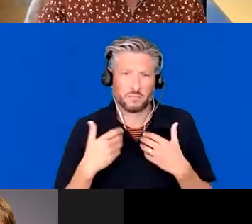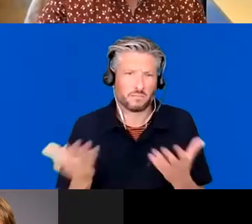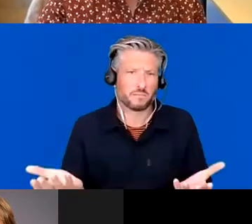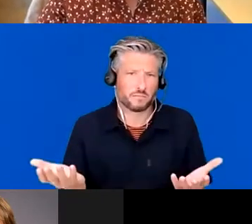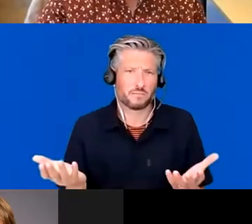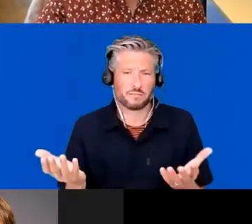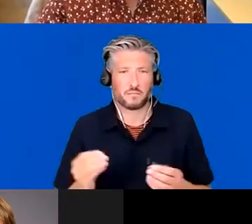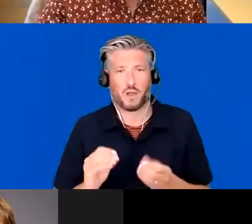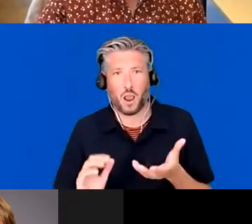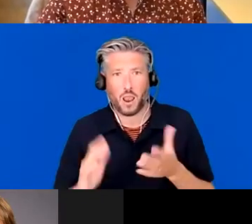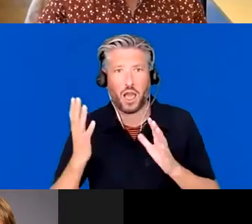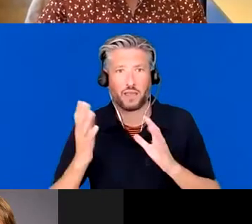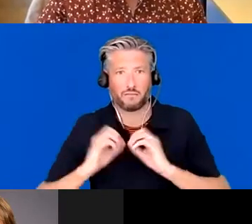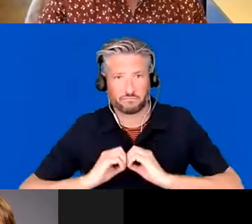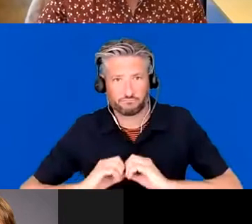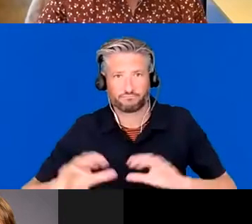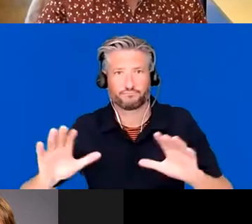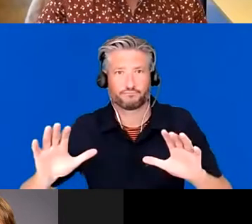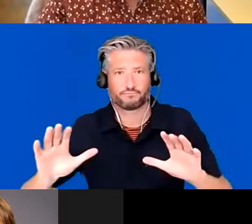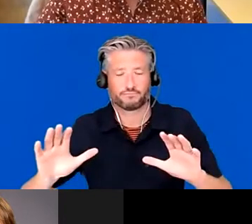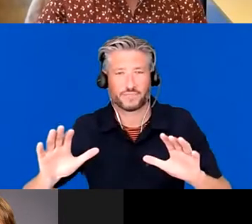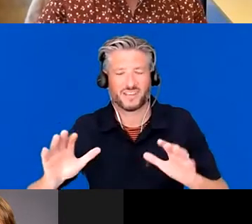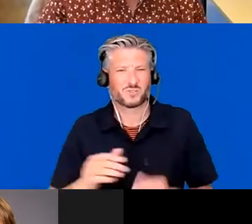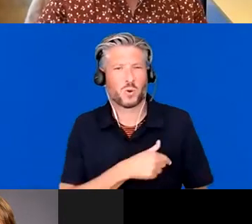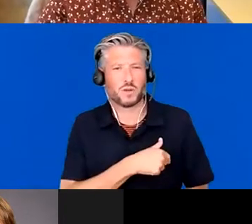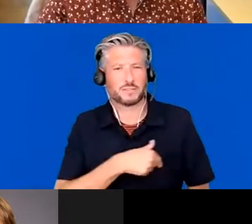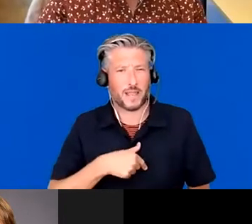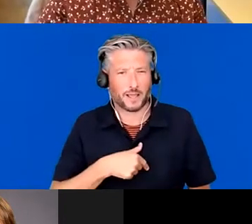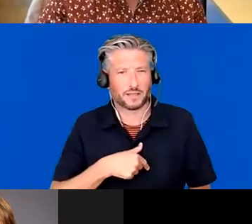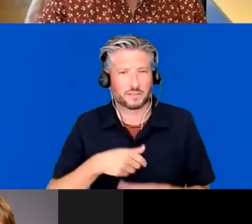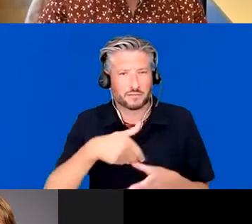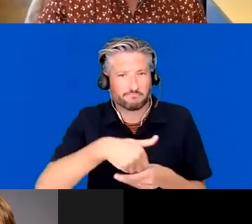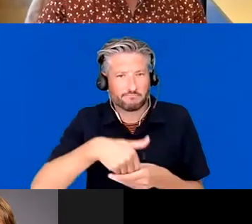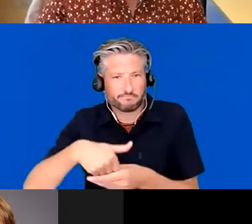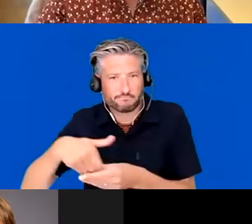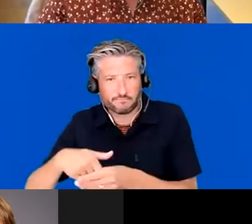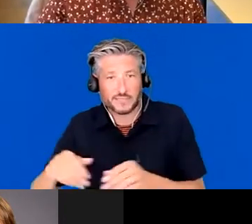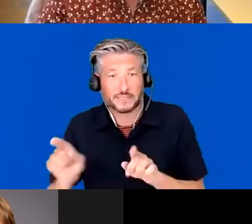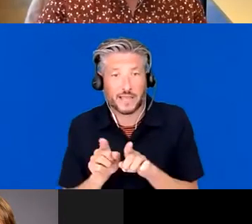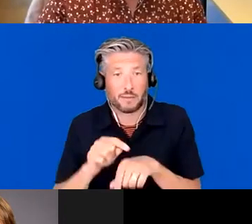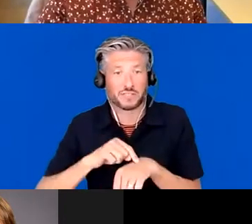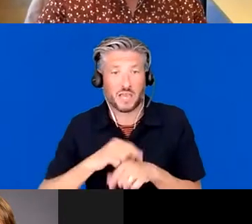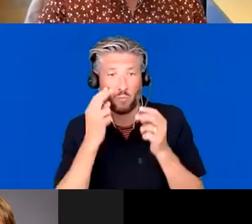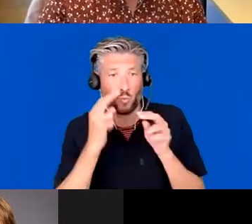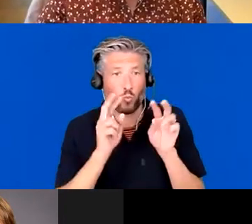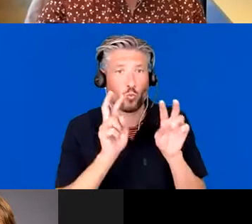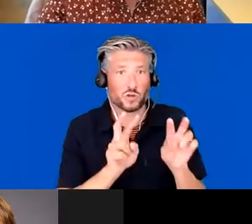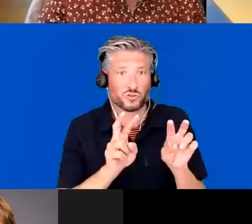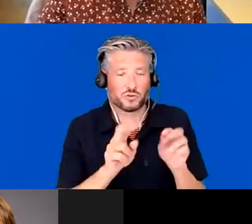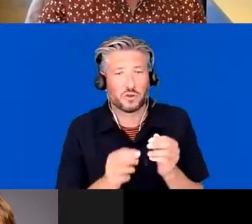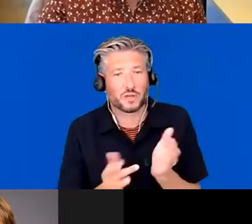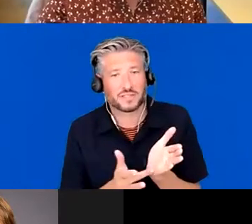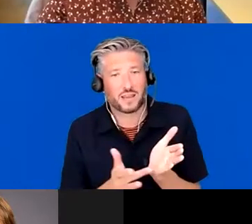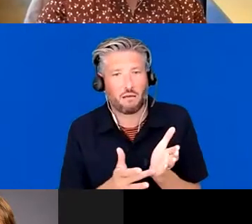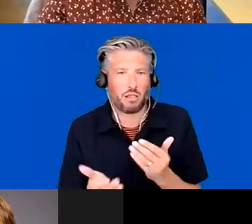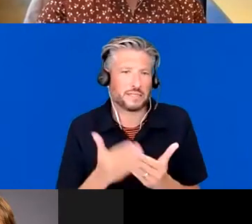at one point, but without those additional worries of what happens if there are technical issues with it. I have to say I liked